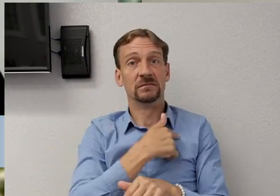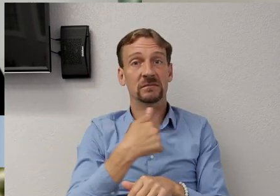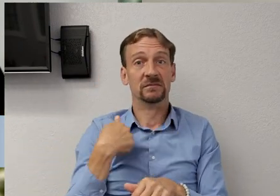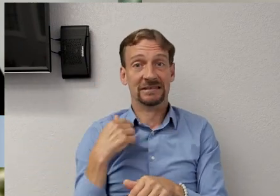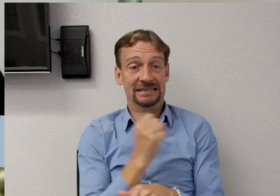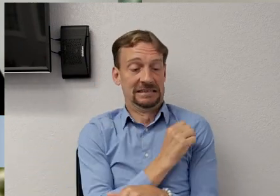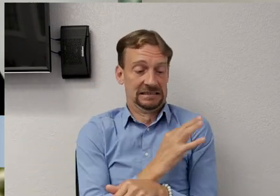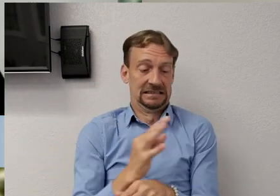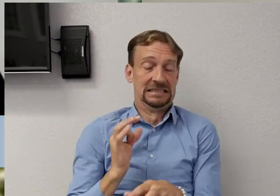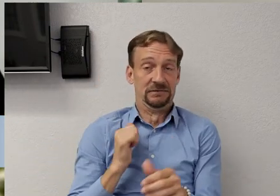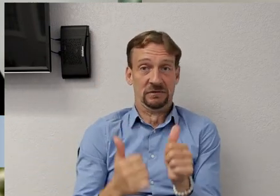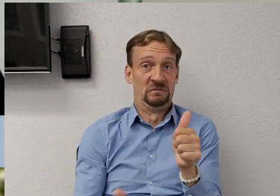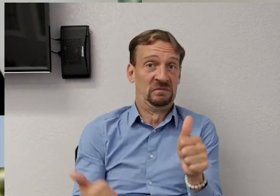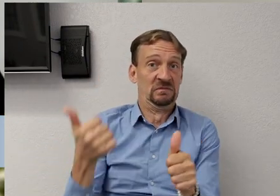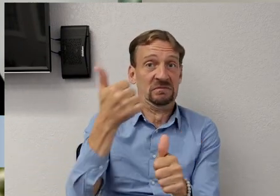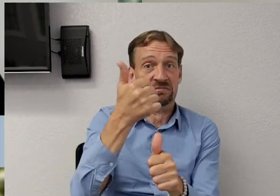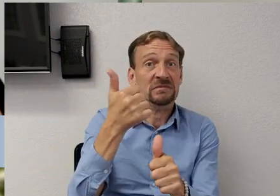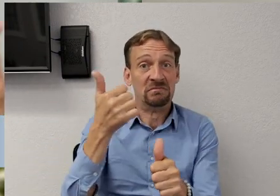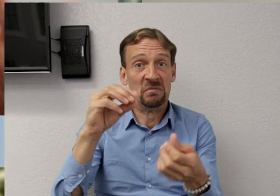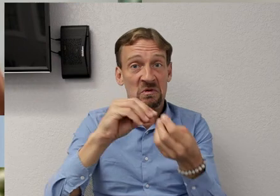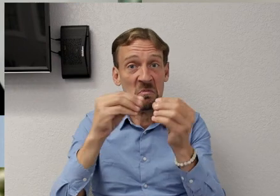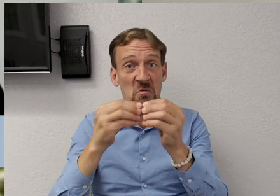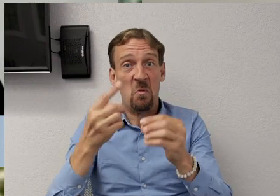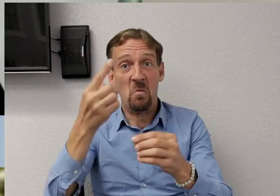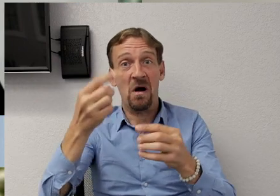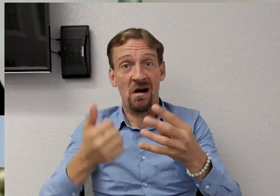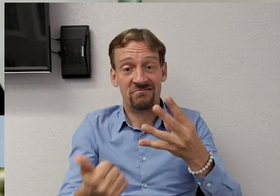staff is our top priority and making